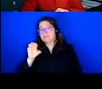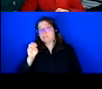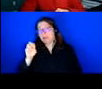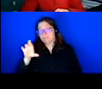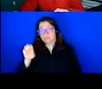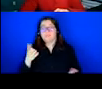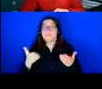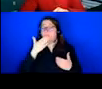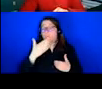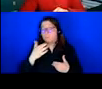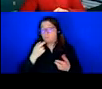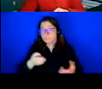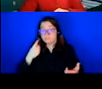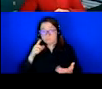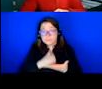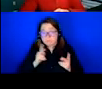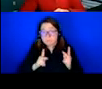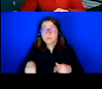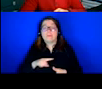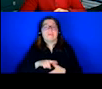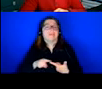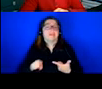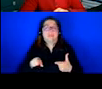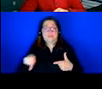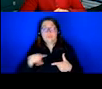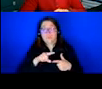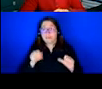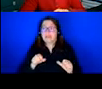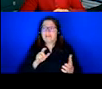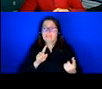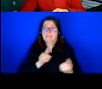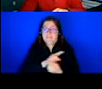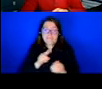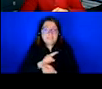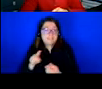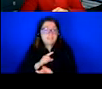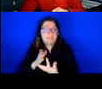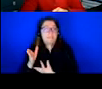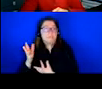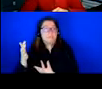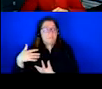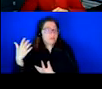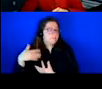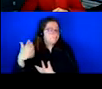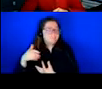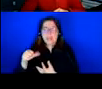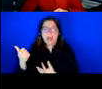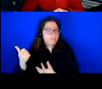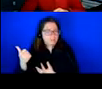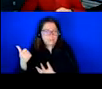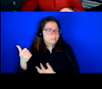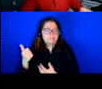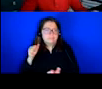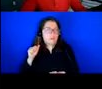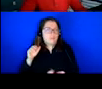connect with people, networking groups, kind of other ways to kind of think